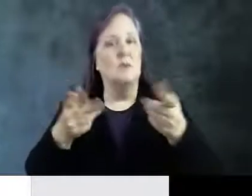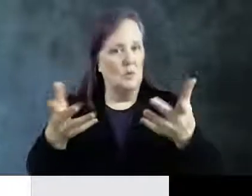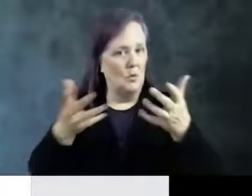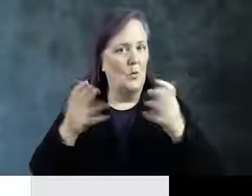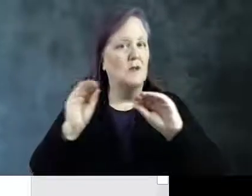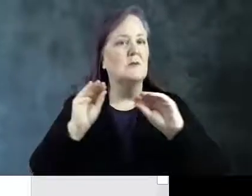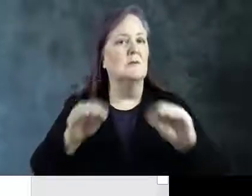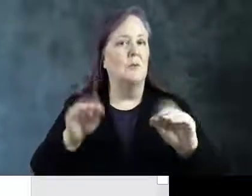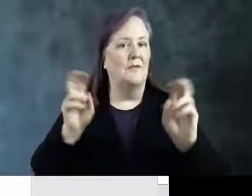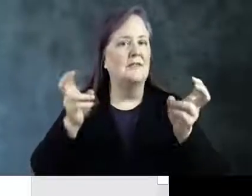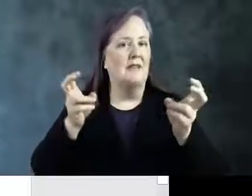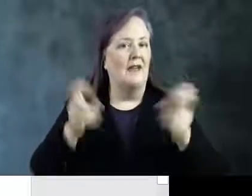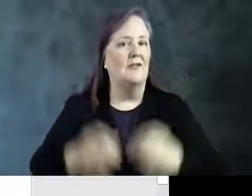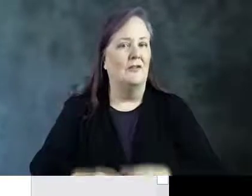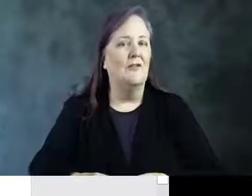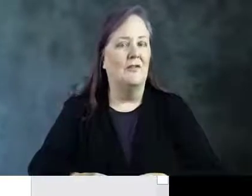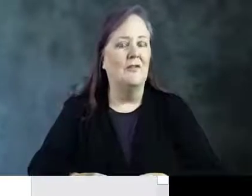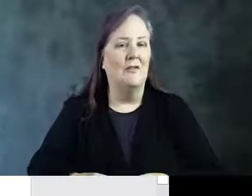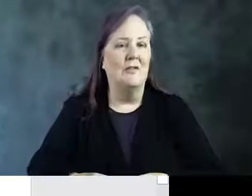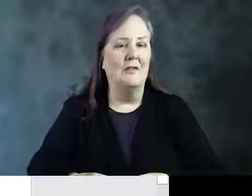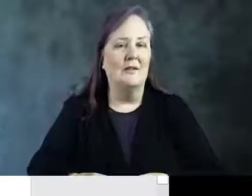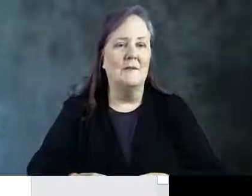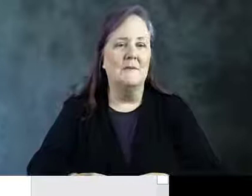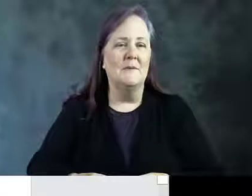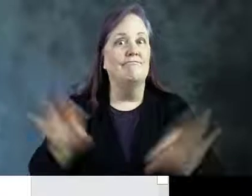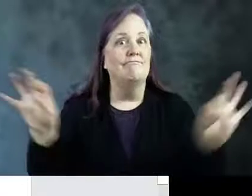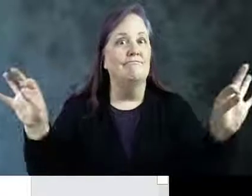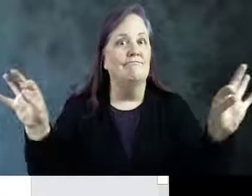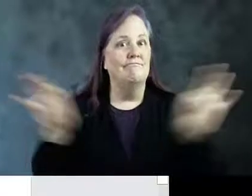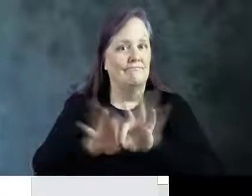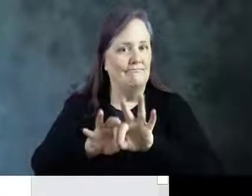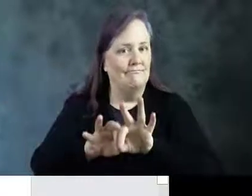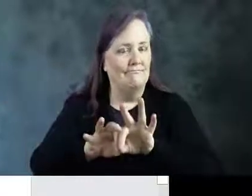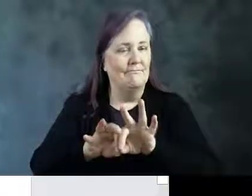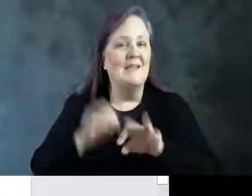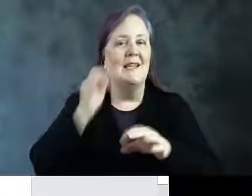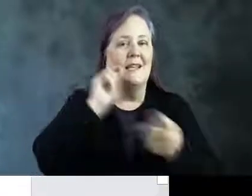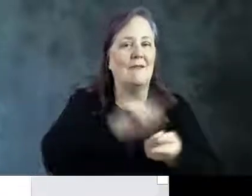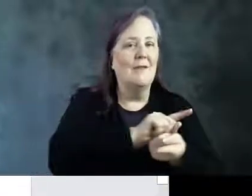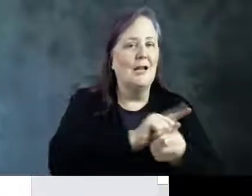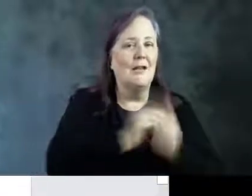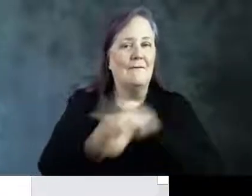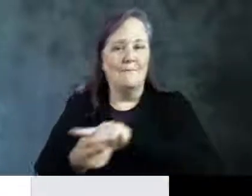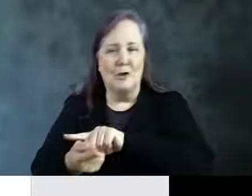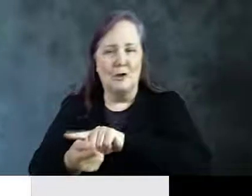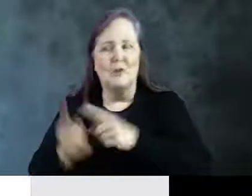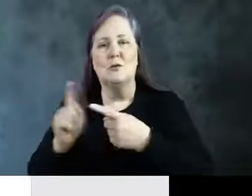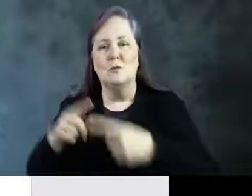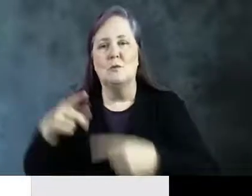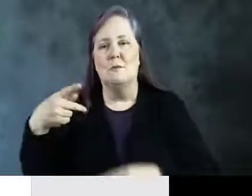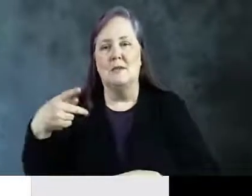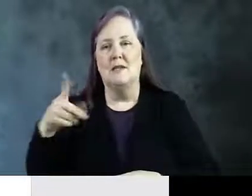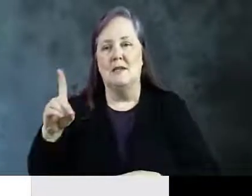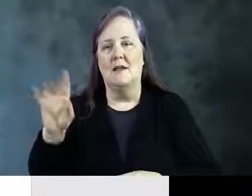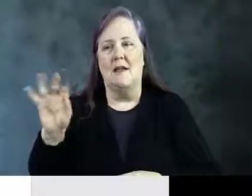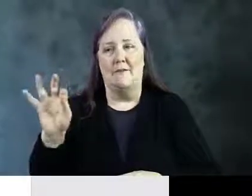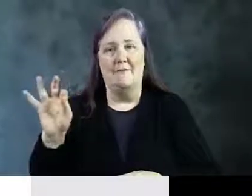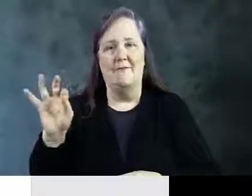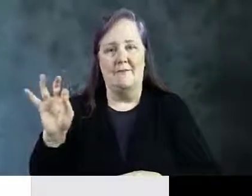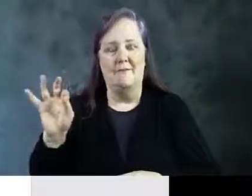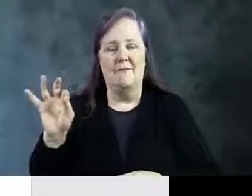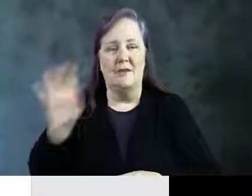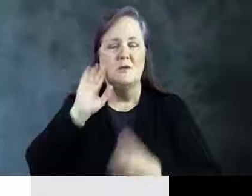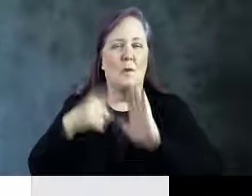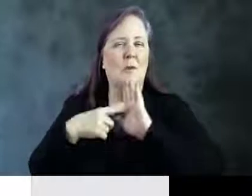the title, and this is going to be really important if you're converting your Word document to a PDF. So let me show